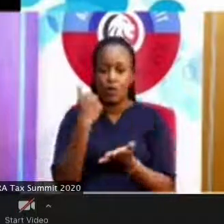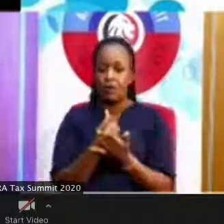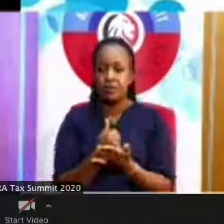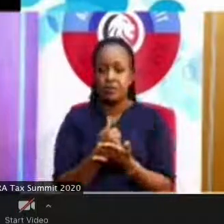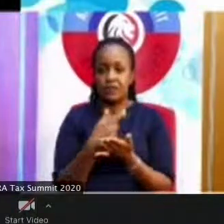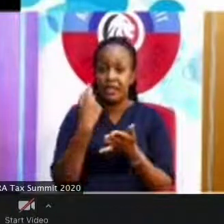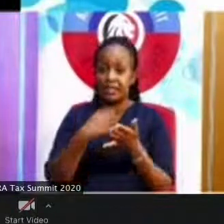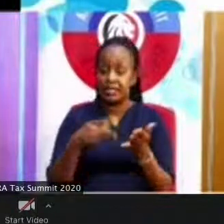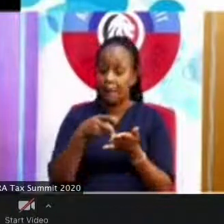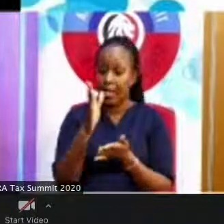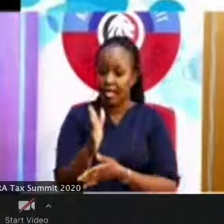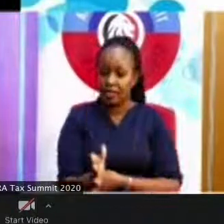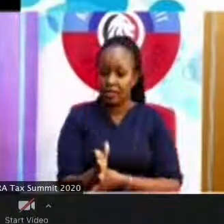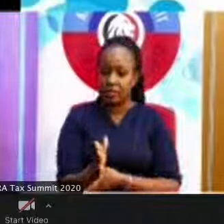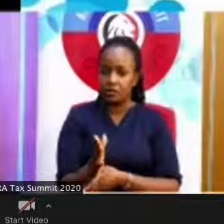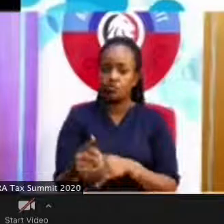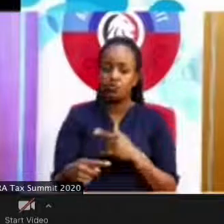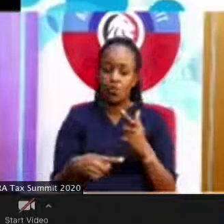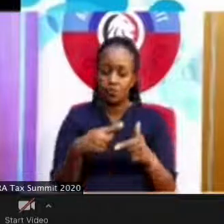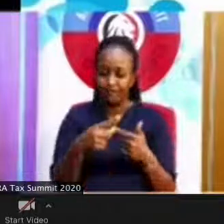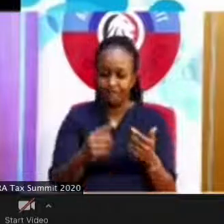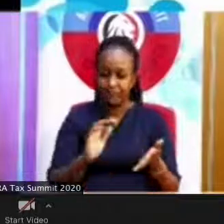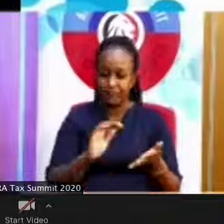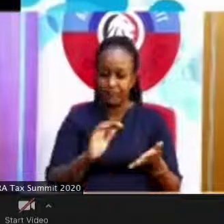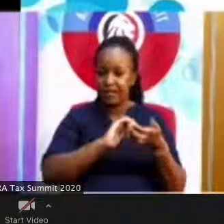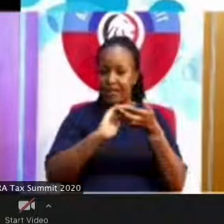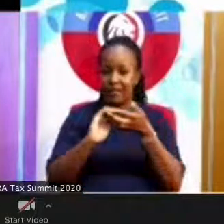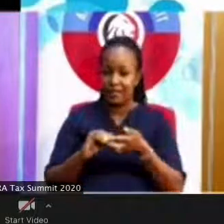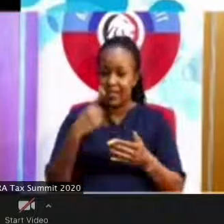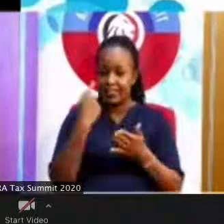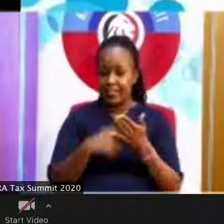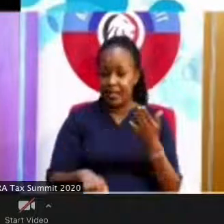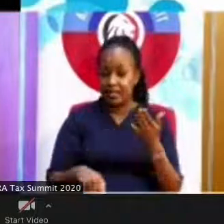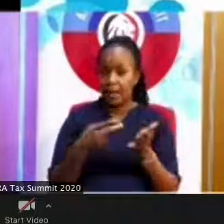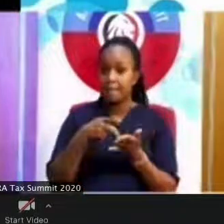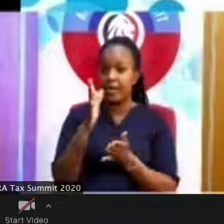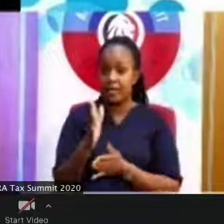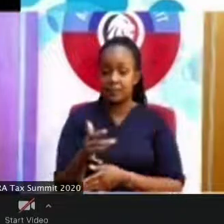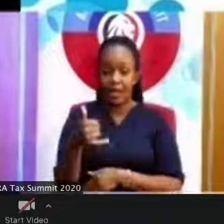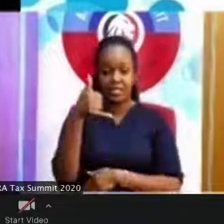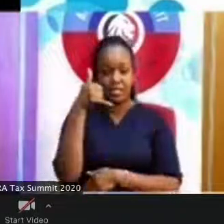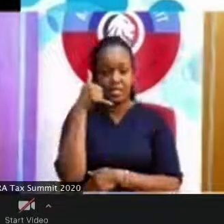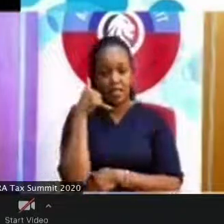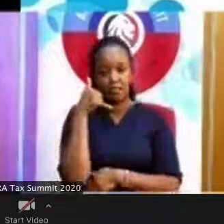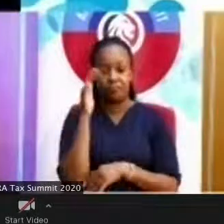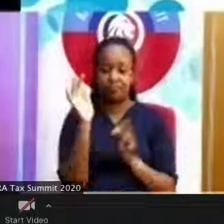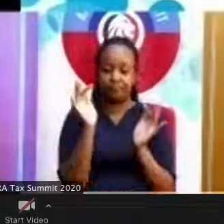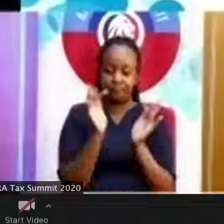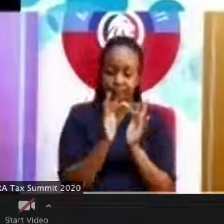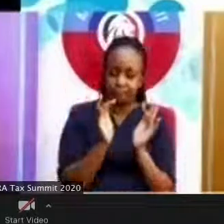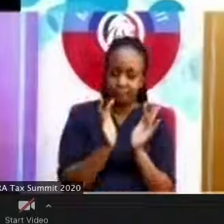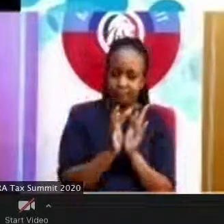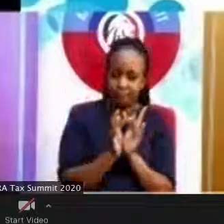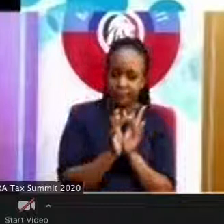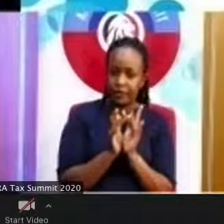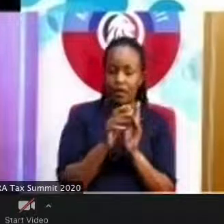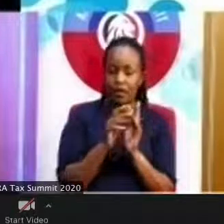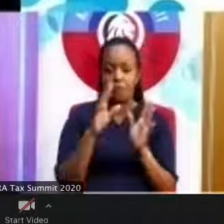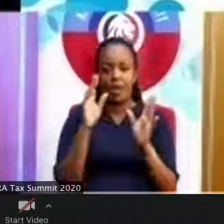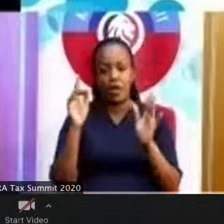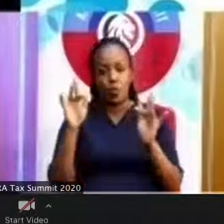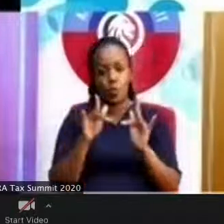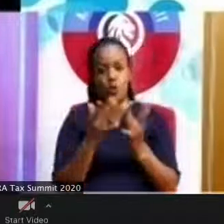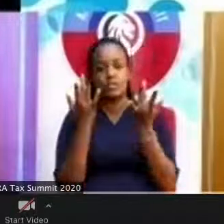to constantly engage taxpayers by telephone calls, by email, by WhatsApp, and by